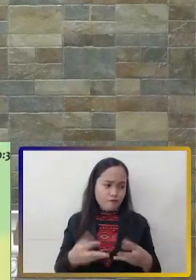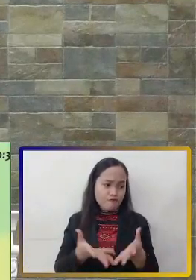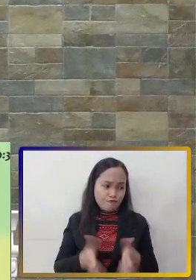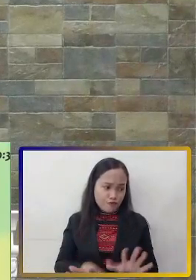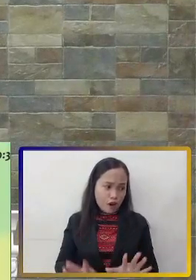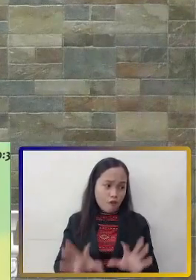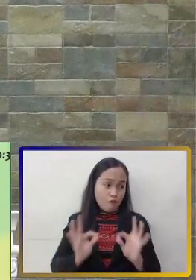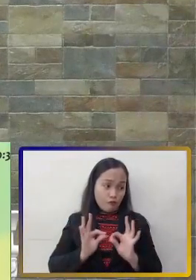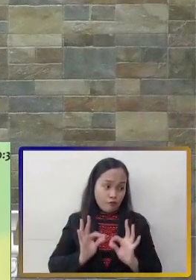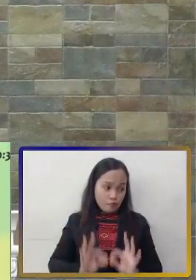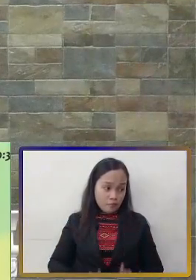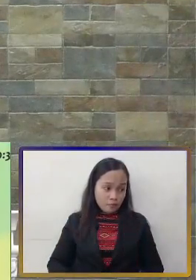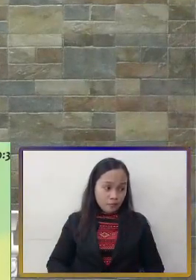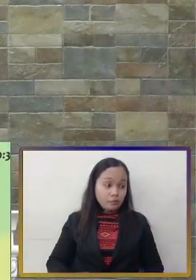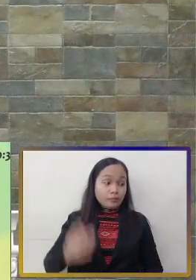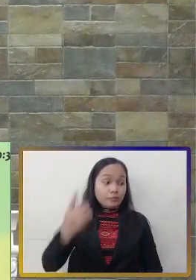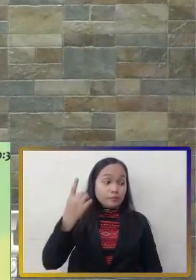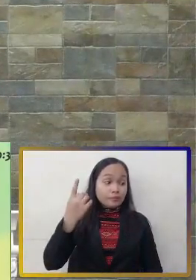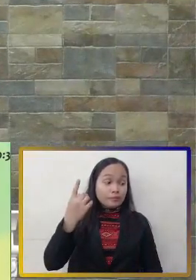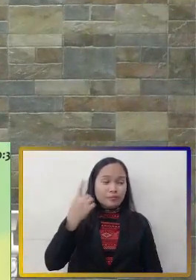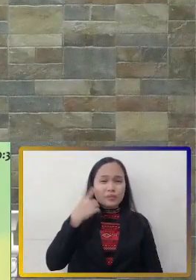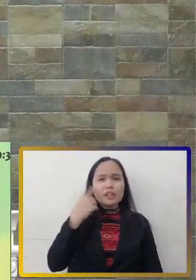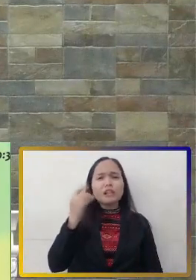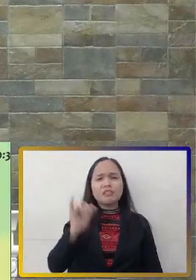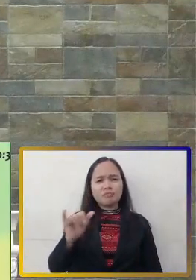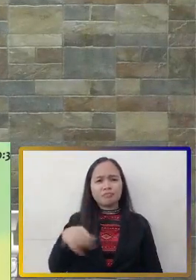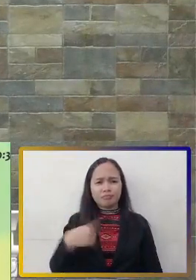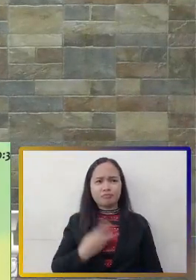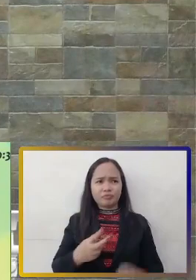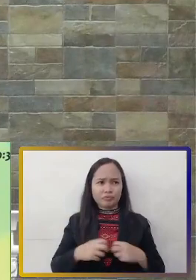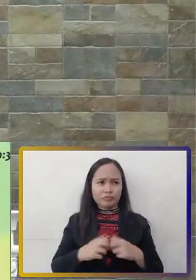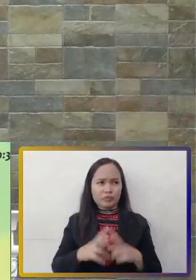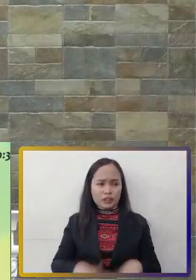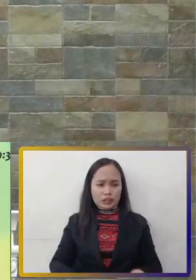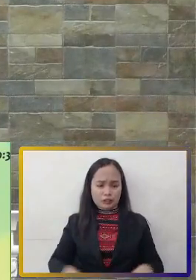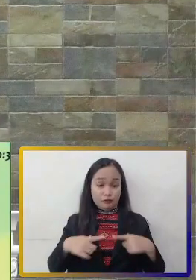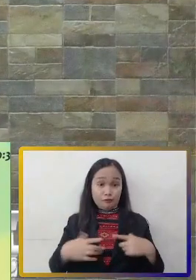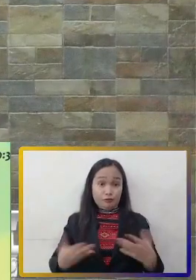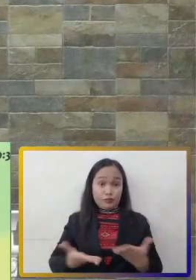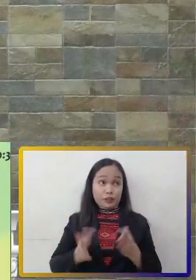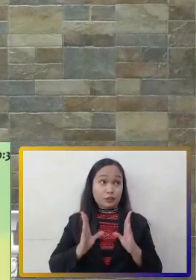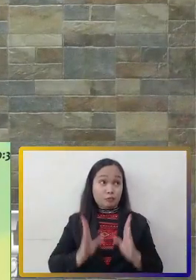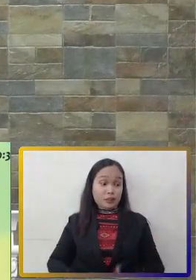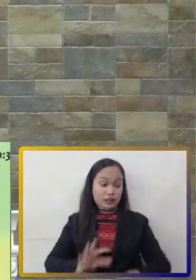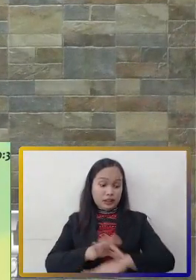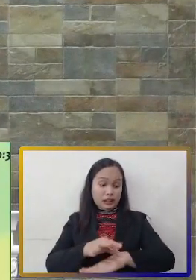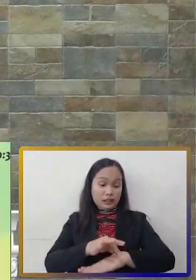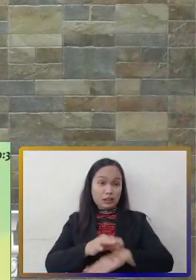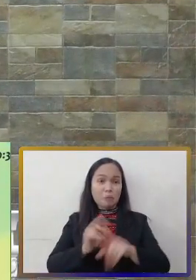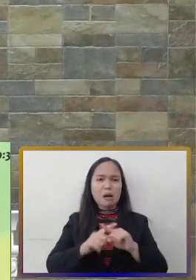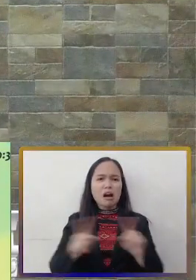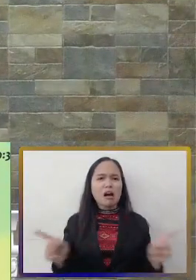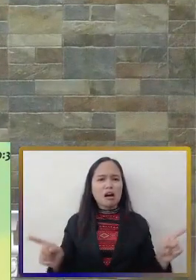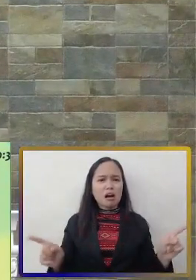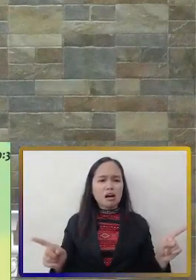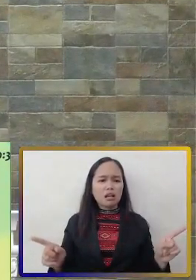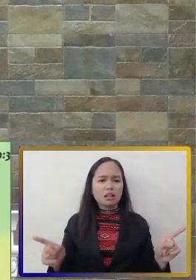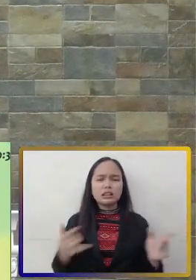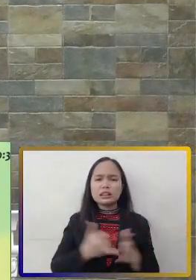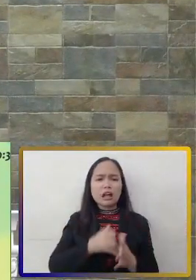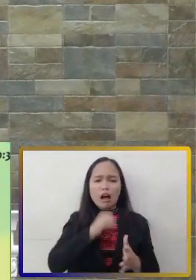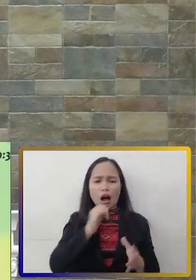after the flesh. Sabi niya, kahit nabubuhay tayo sa ganitong klase pamumuhay sa ibabaw ng lupang ito, pero this is not our